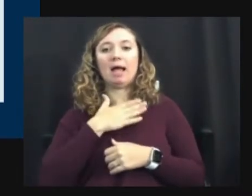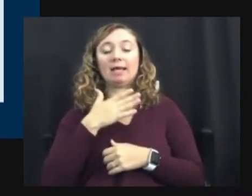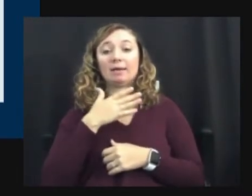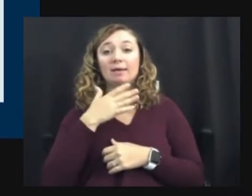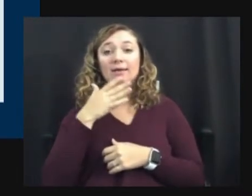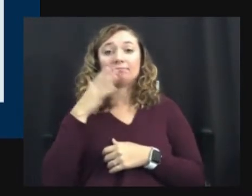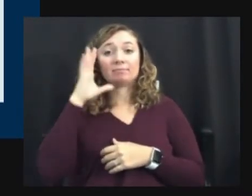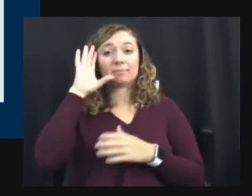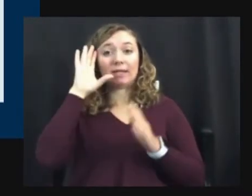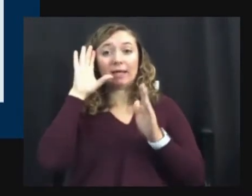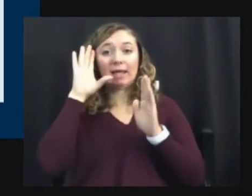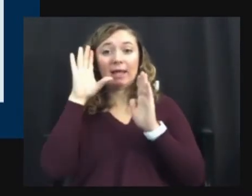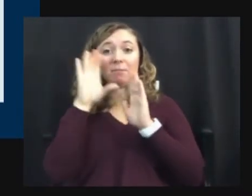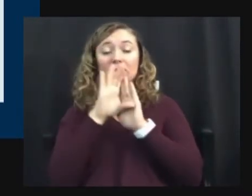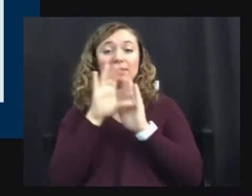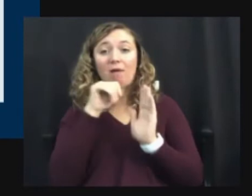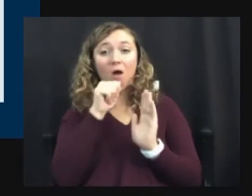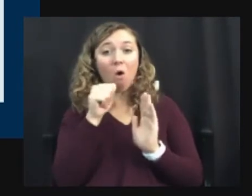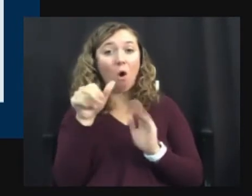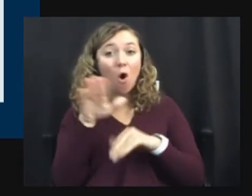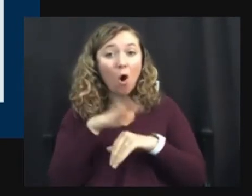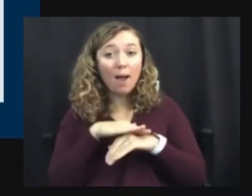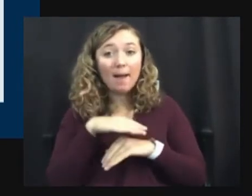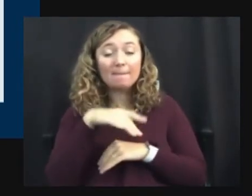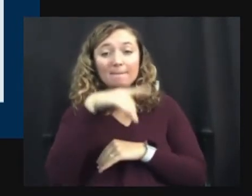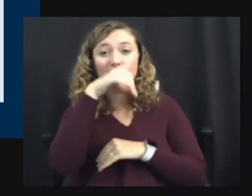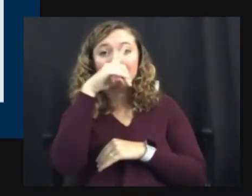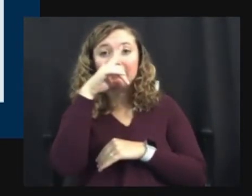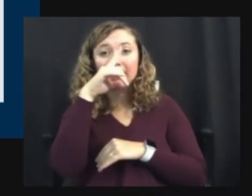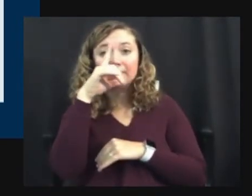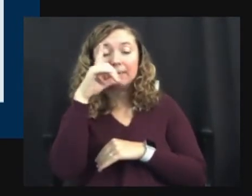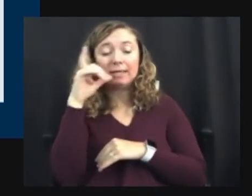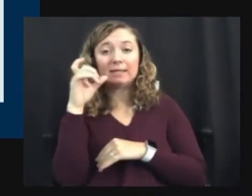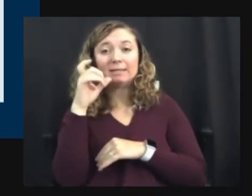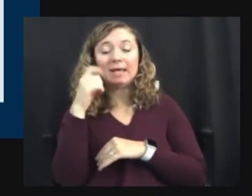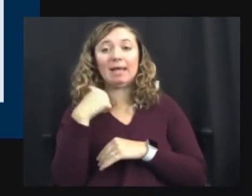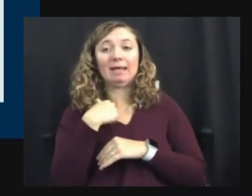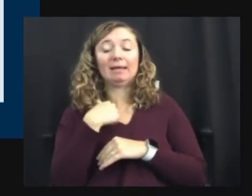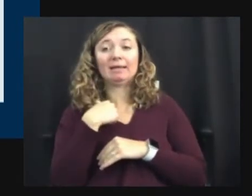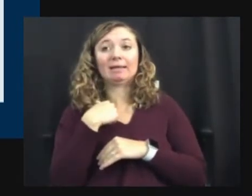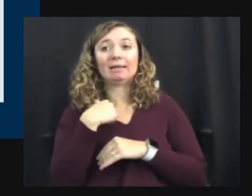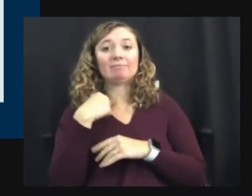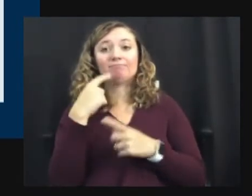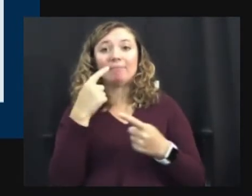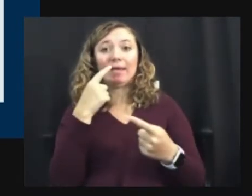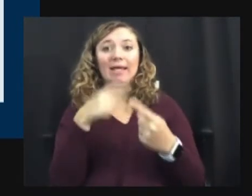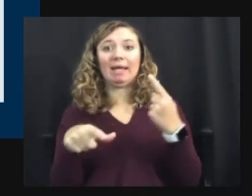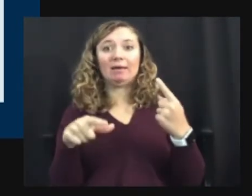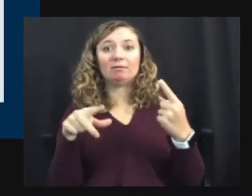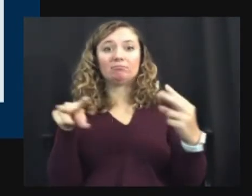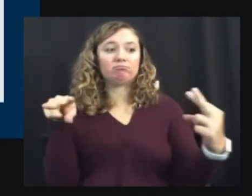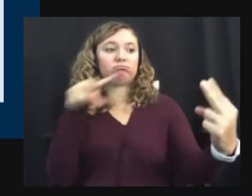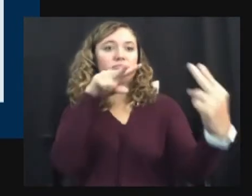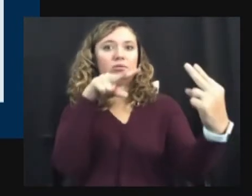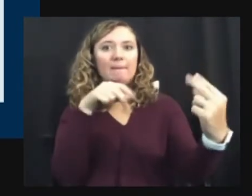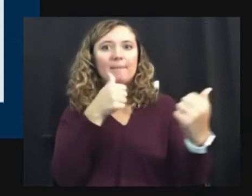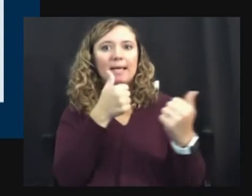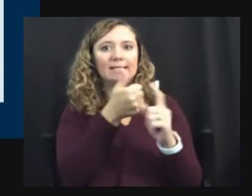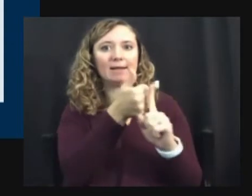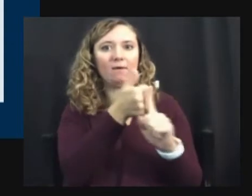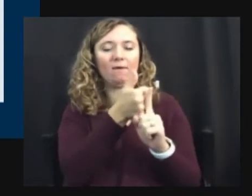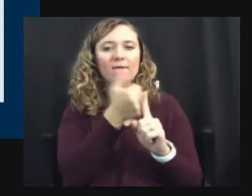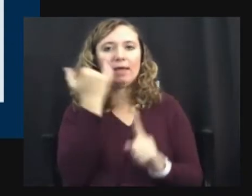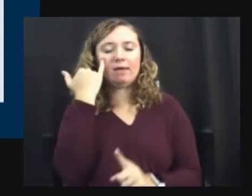make eye contact with everyone except myself. So if I turn my camera